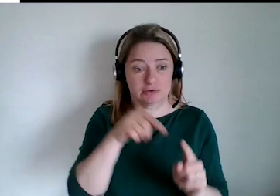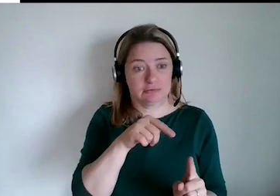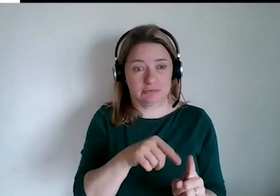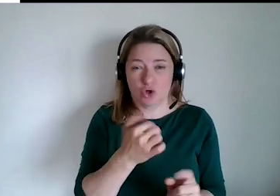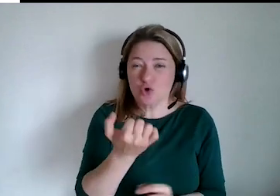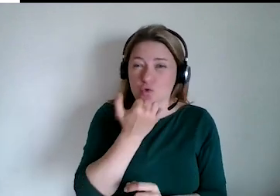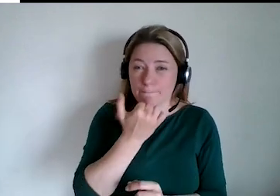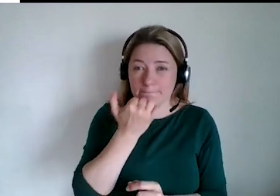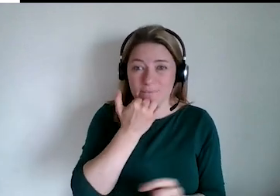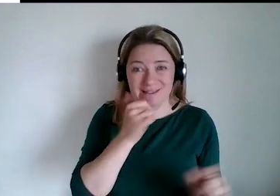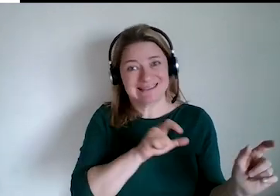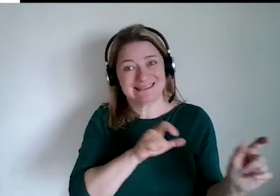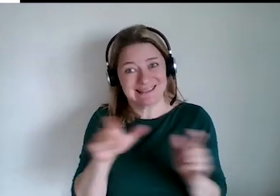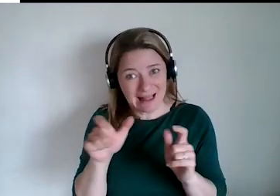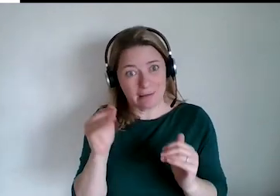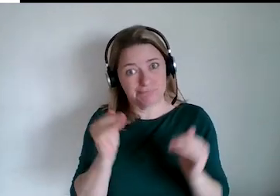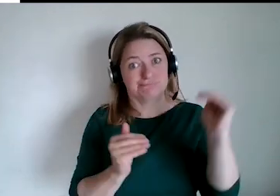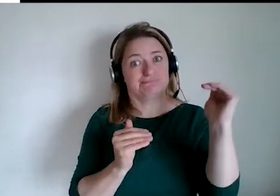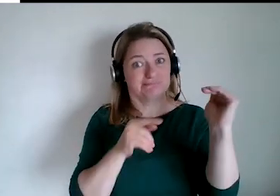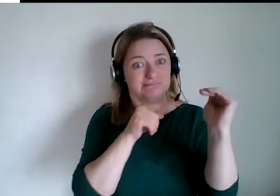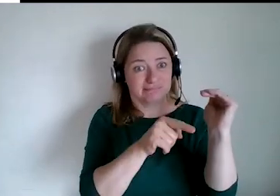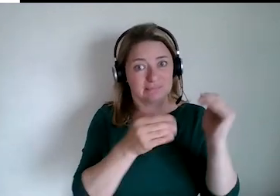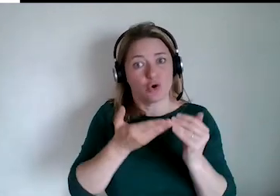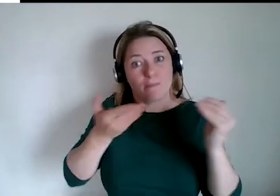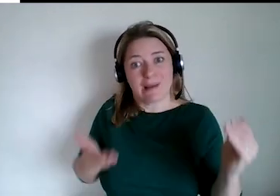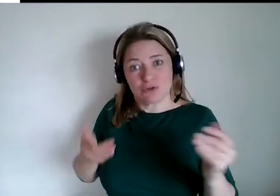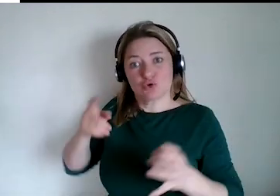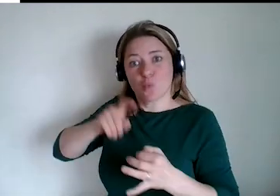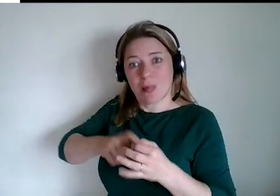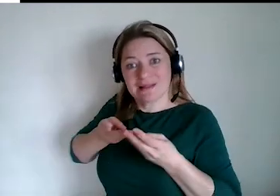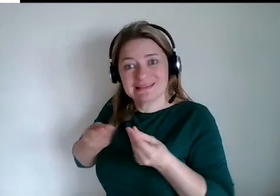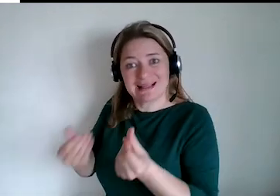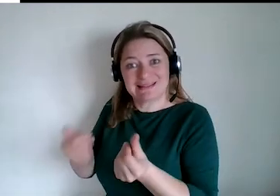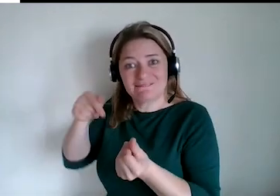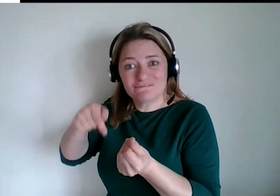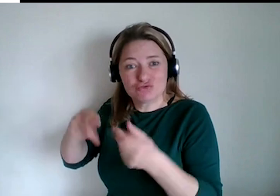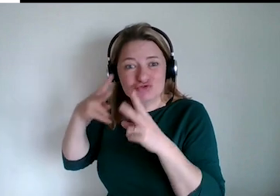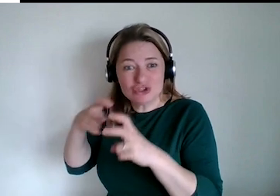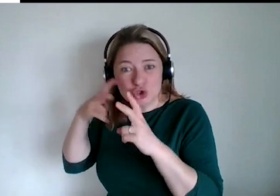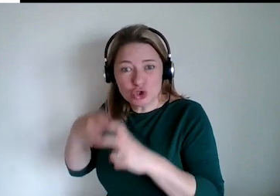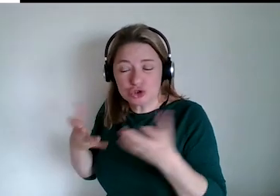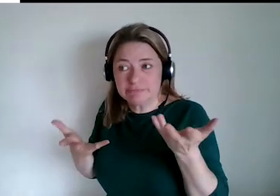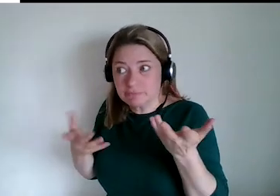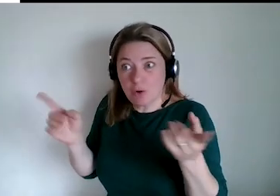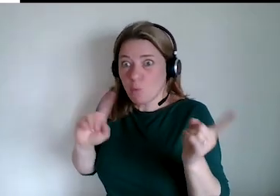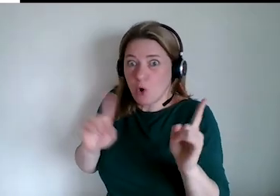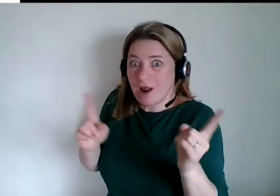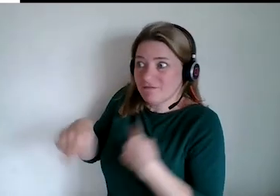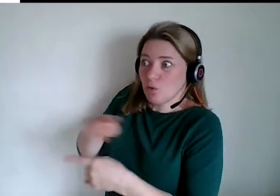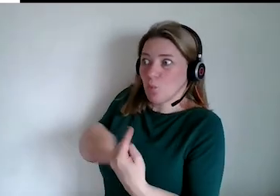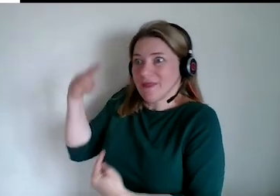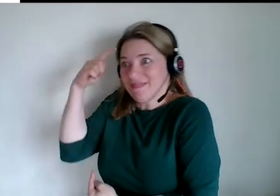our universities seem to count more than qualitative research. Whatever we think, whatever we say, whatever we believe,